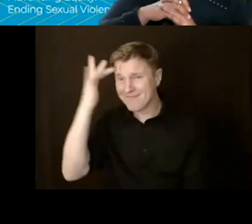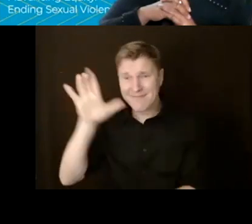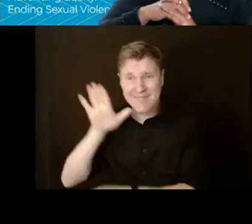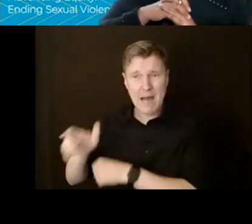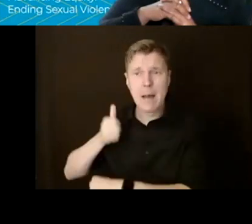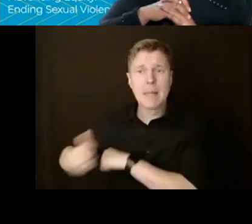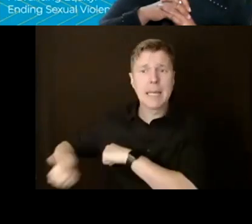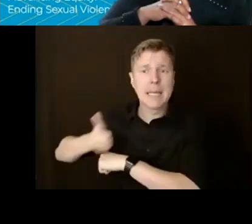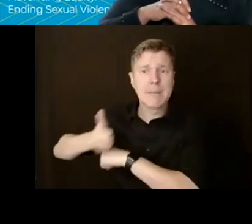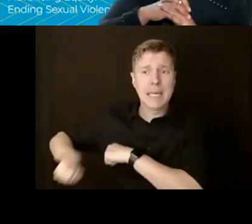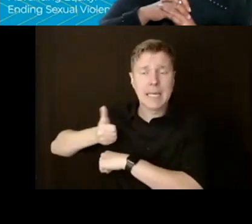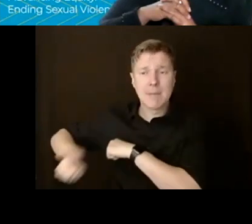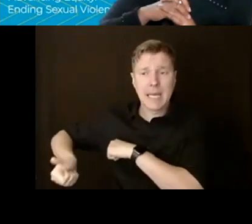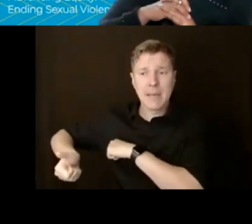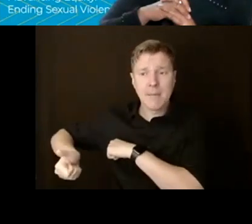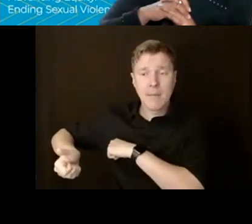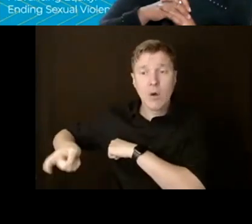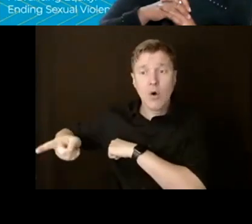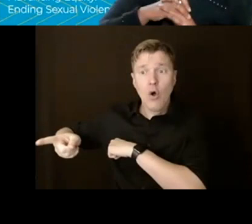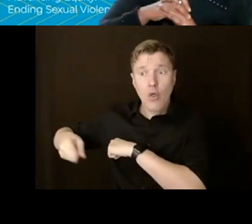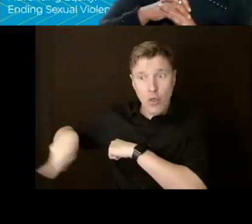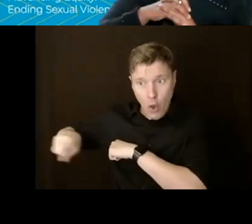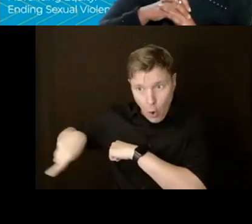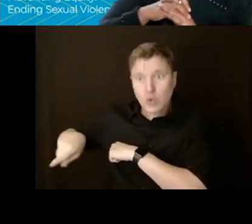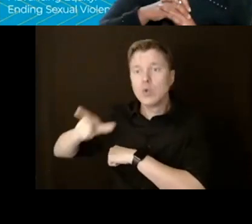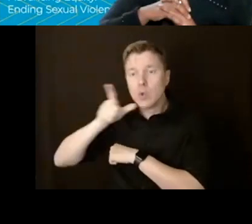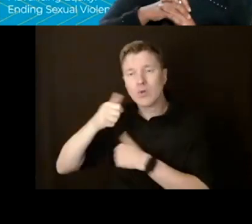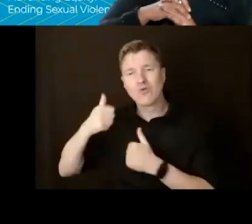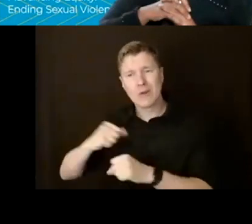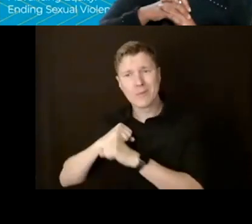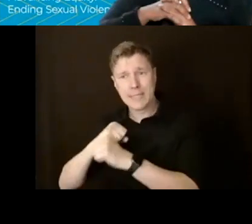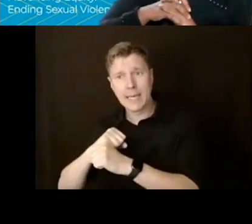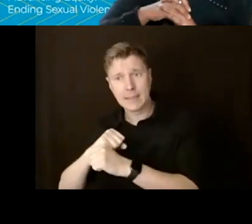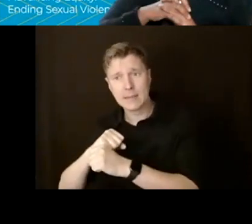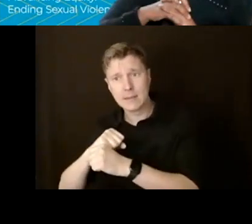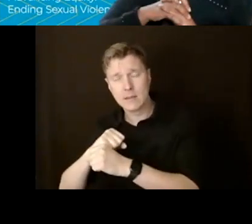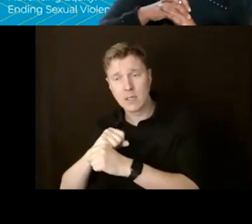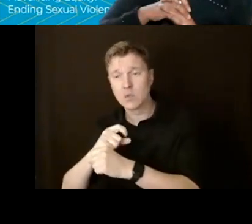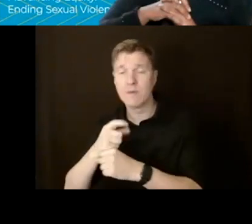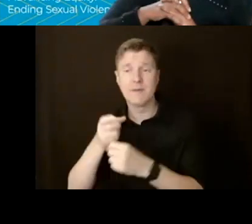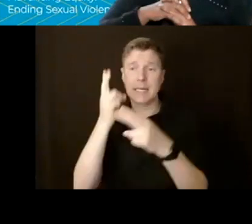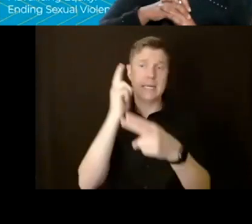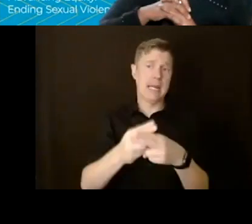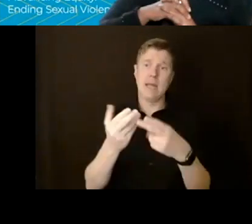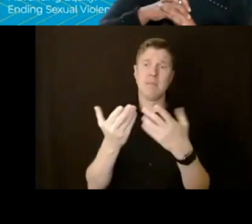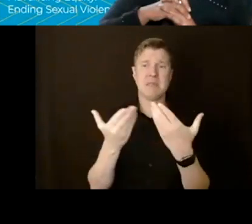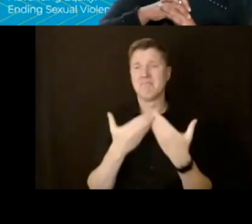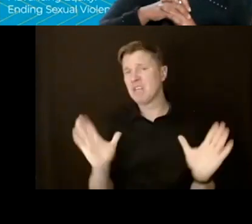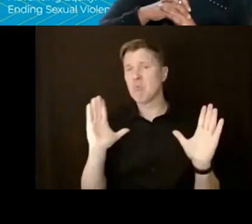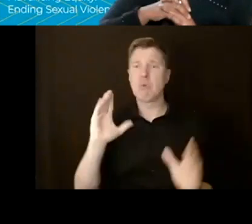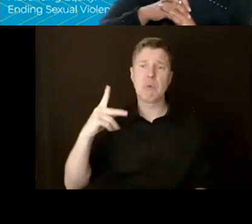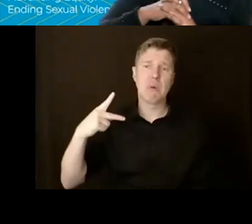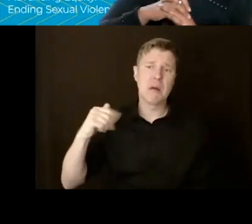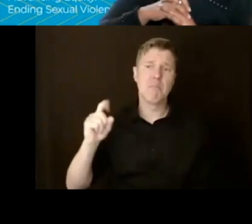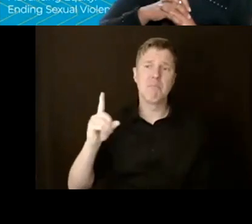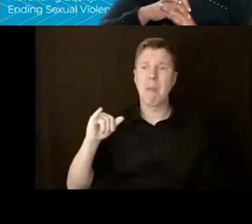then goes to the bodies usually that we're trying to protect, because we have named things as just a general passive osmosis, but